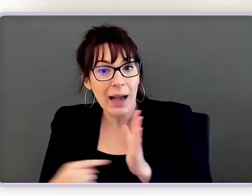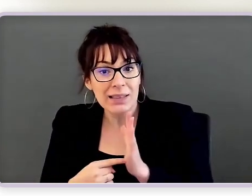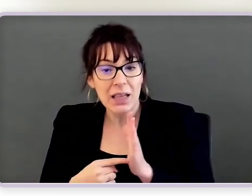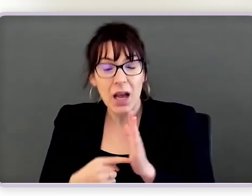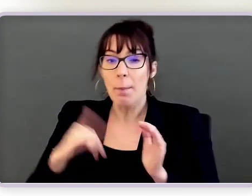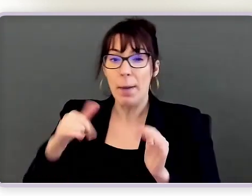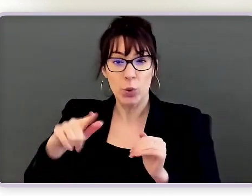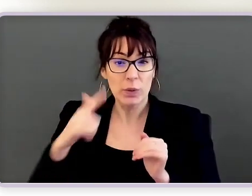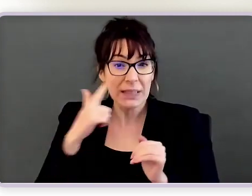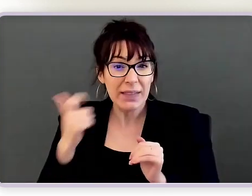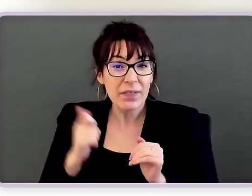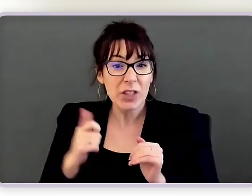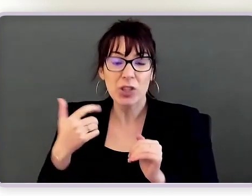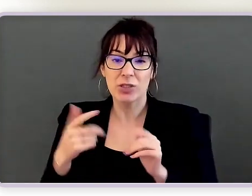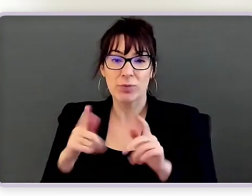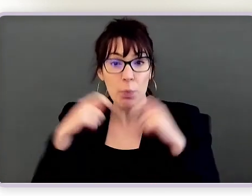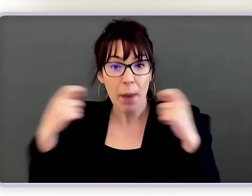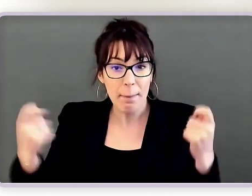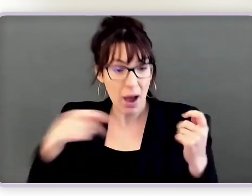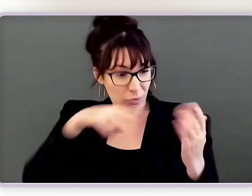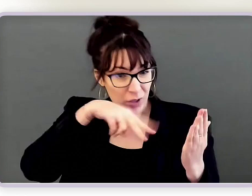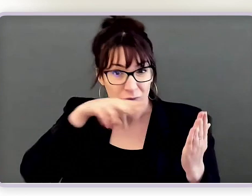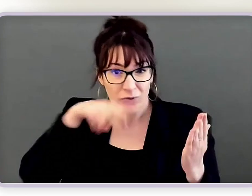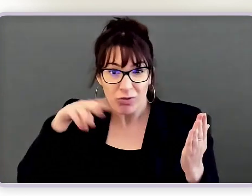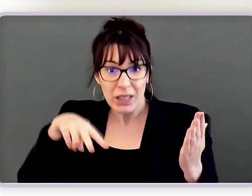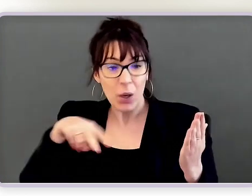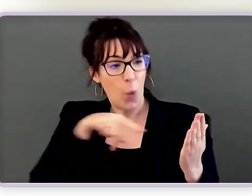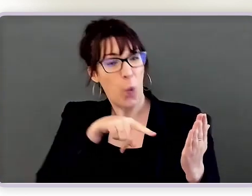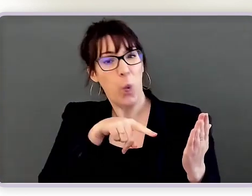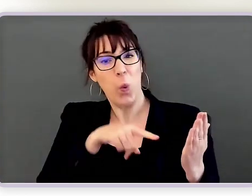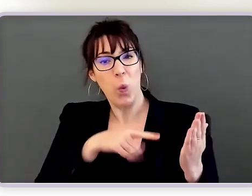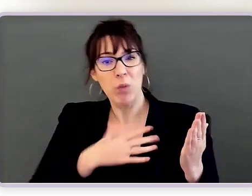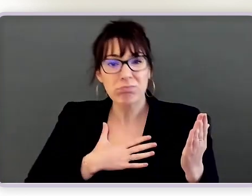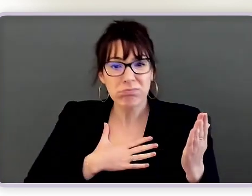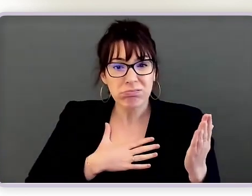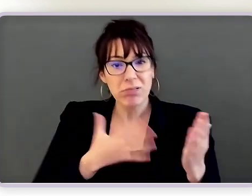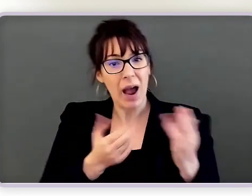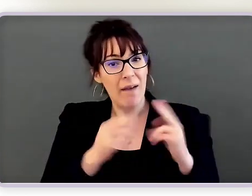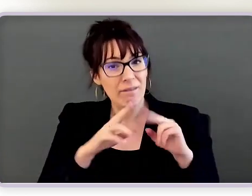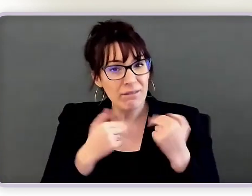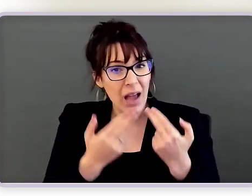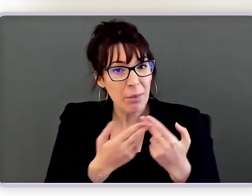another country is about to get chucked out of Australia because they have a child with a disability.